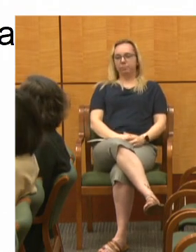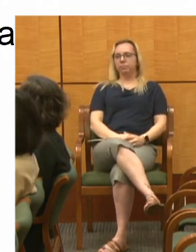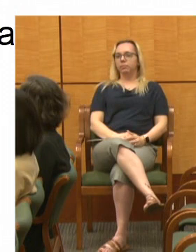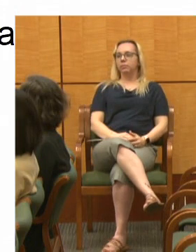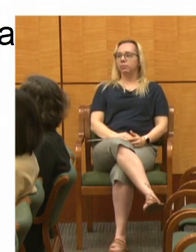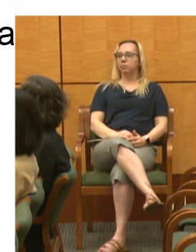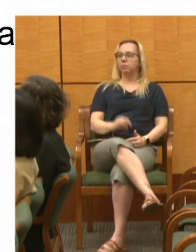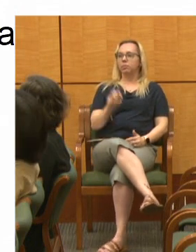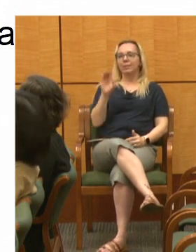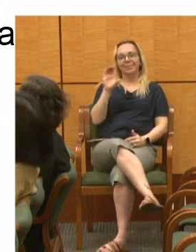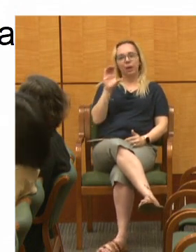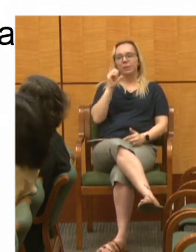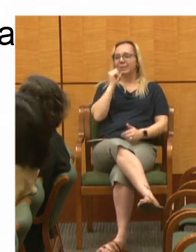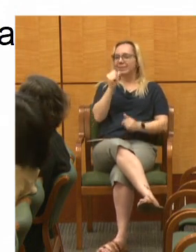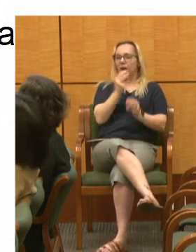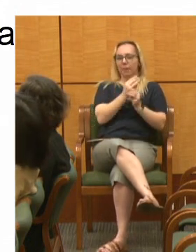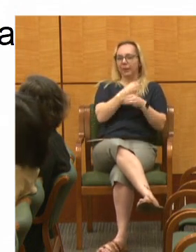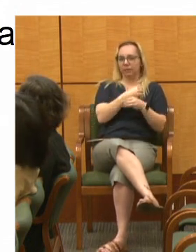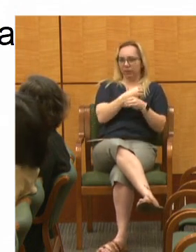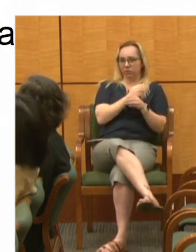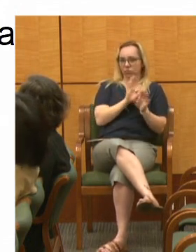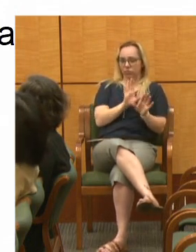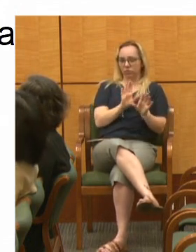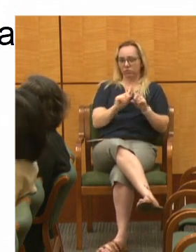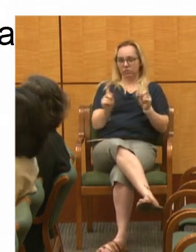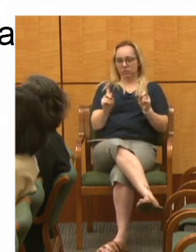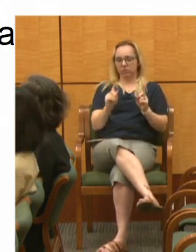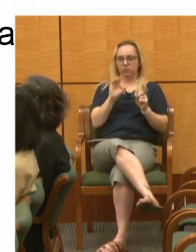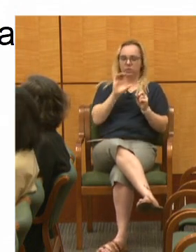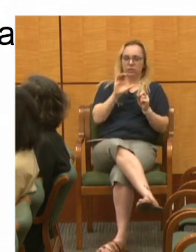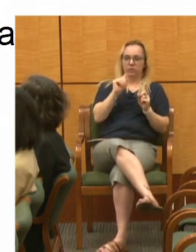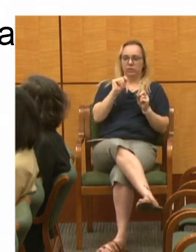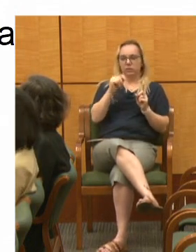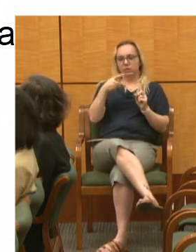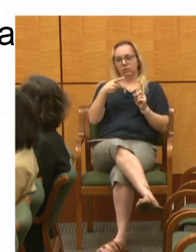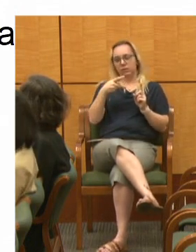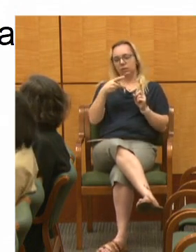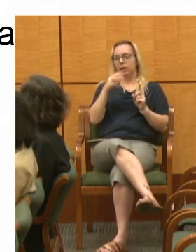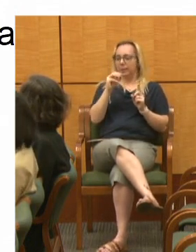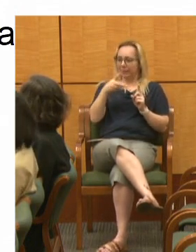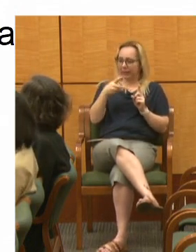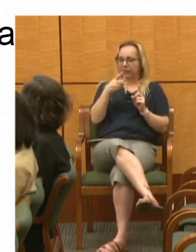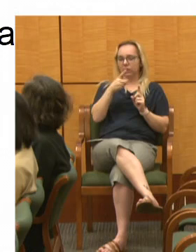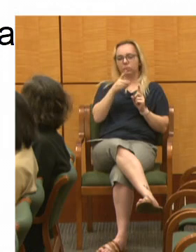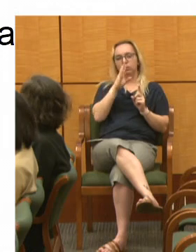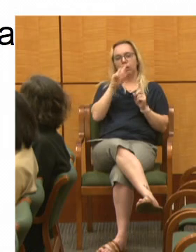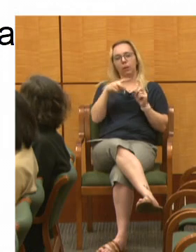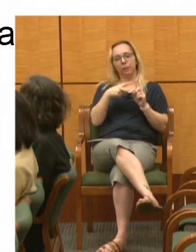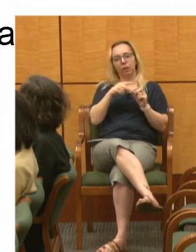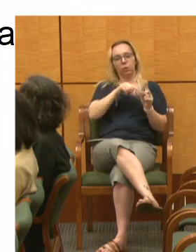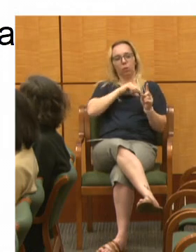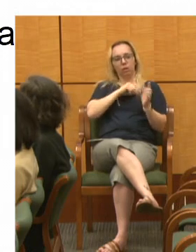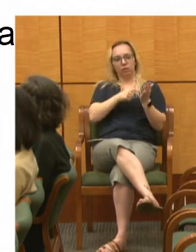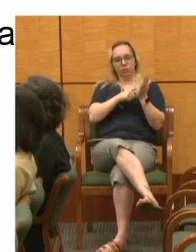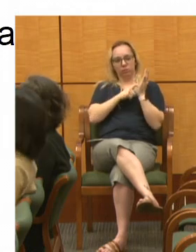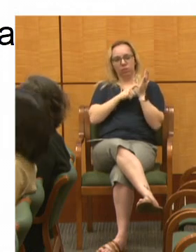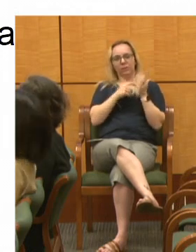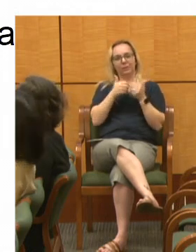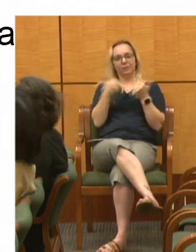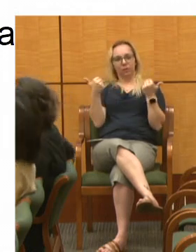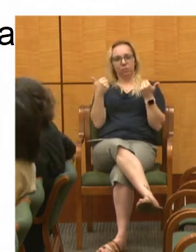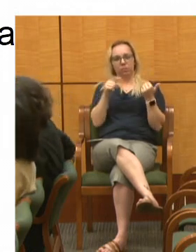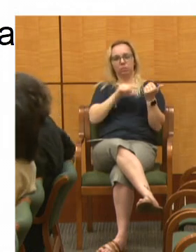Compounding is not manufacturing. So when we talk about CGMP and we talk about some of the other quality requirements, there are separate